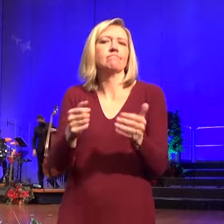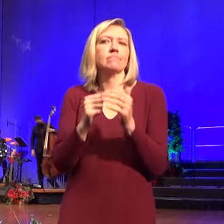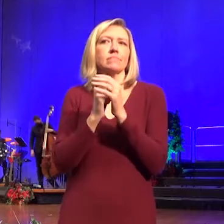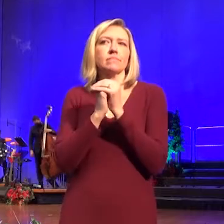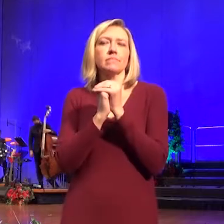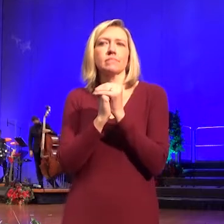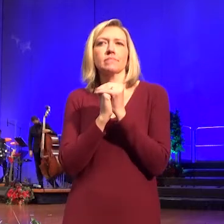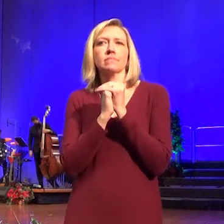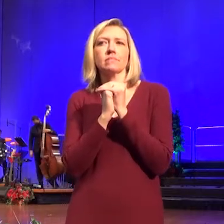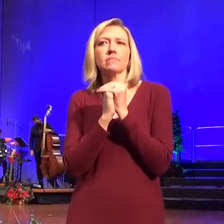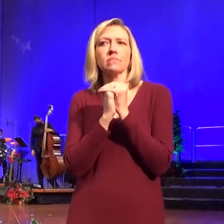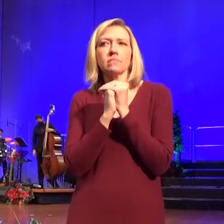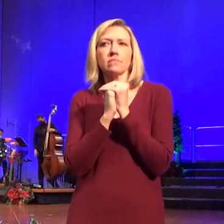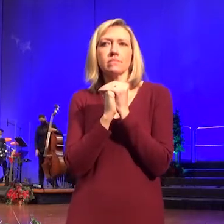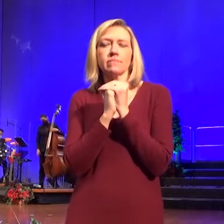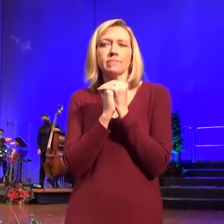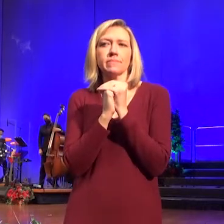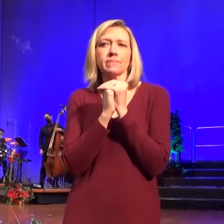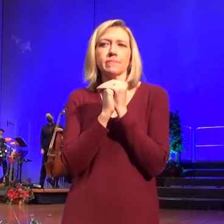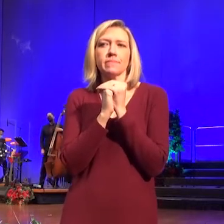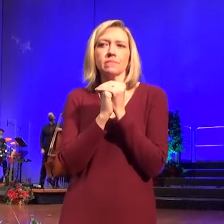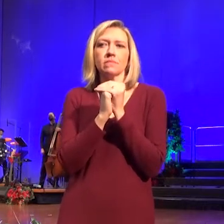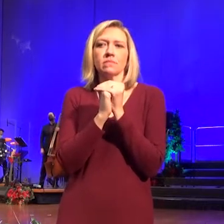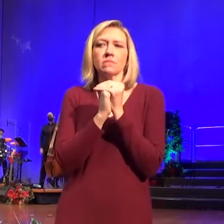I pray.